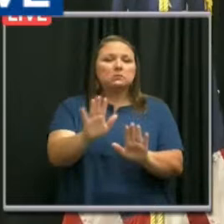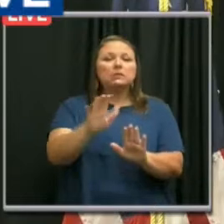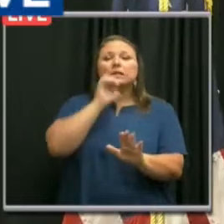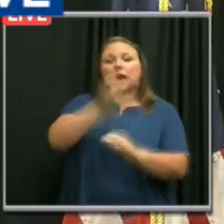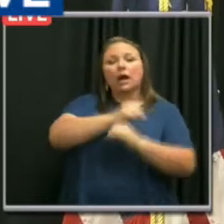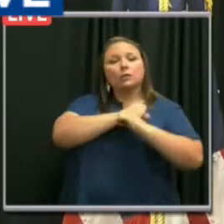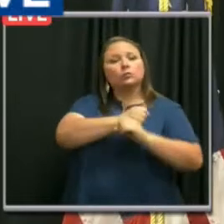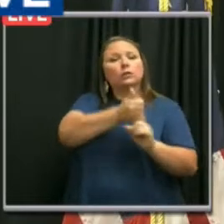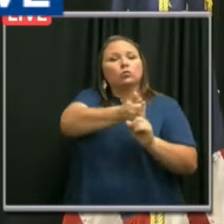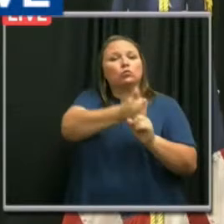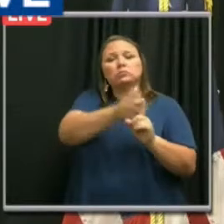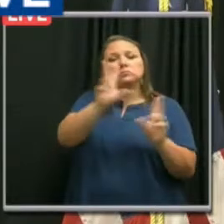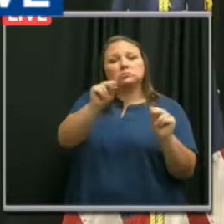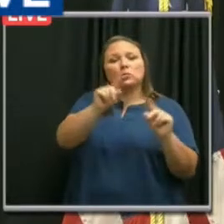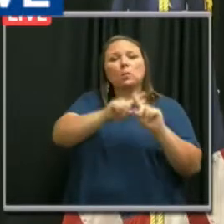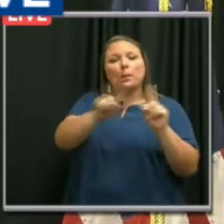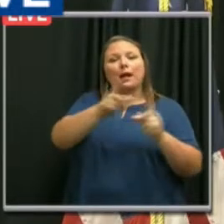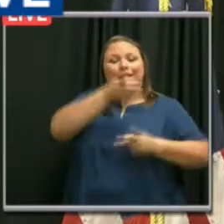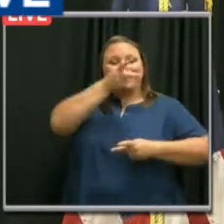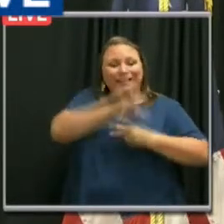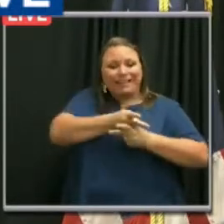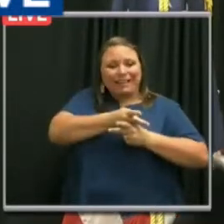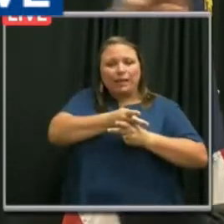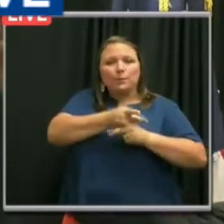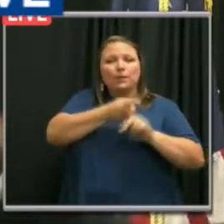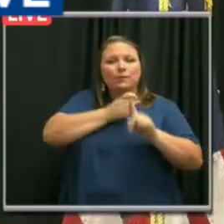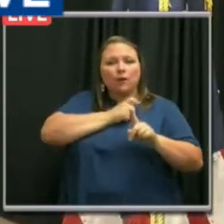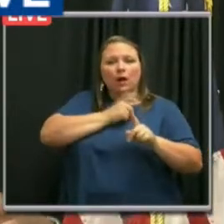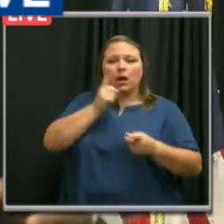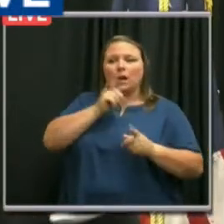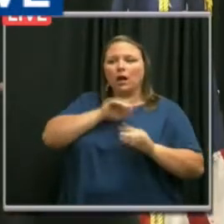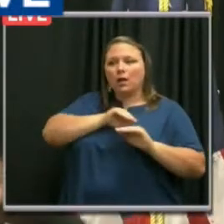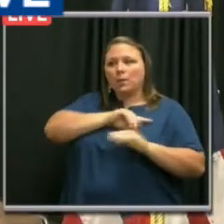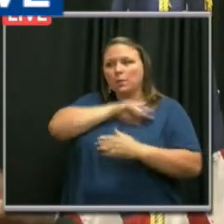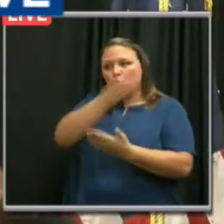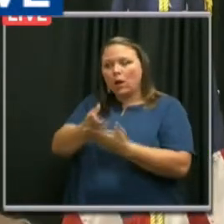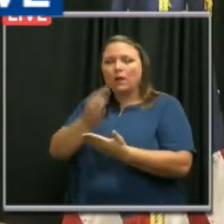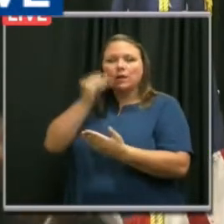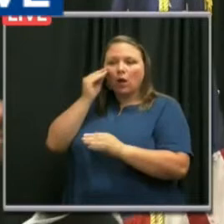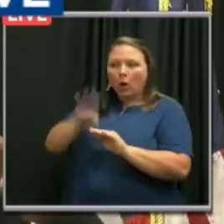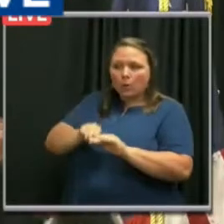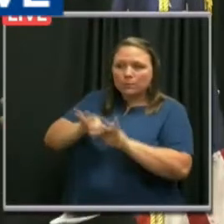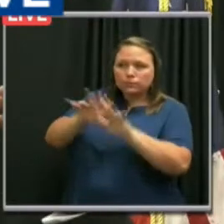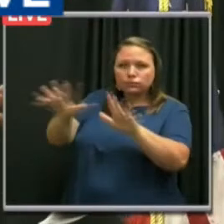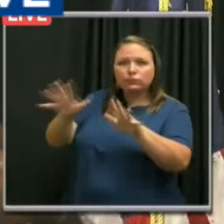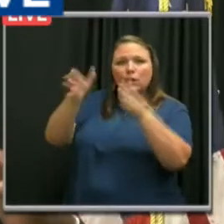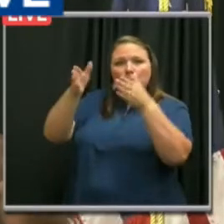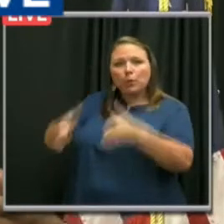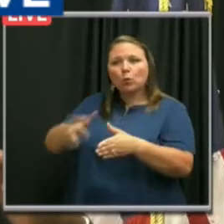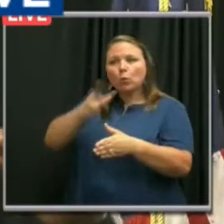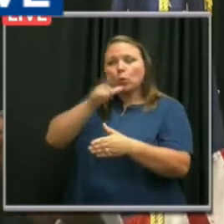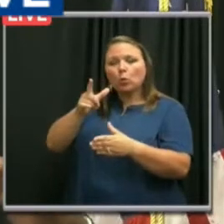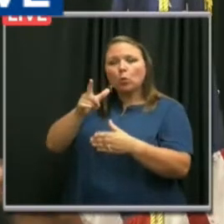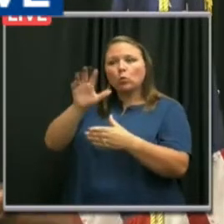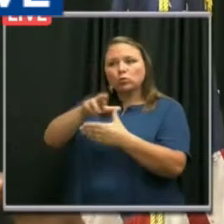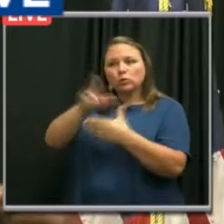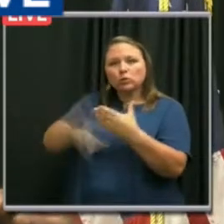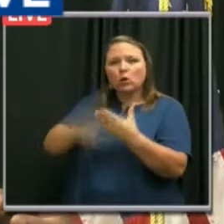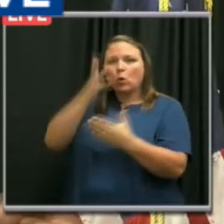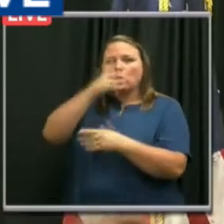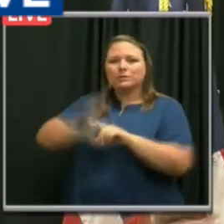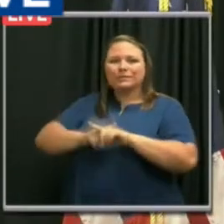to protect themselves, but to keep the virus from going home with them, infecting someone who might have a worse outcome than they would